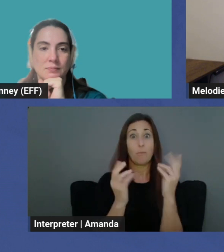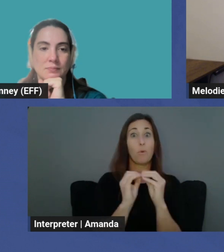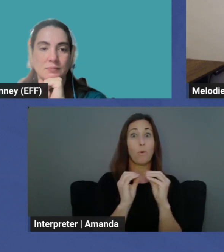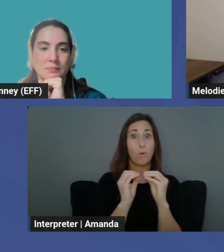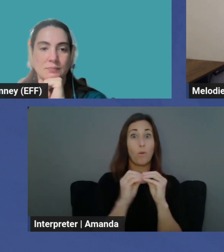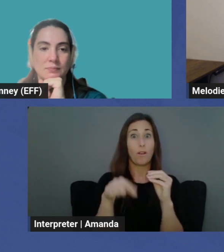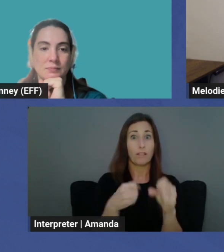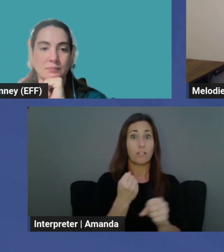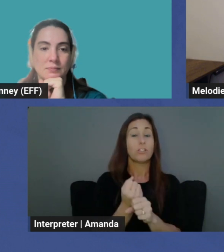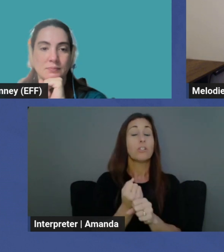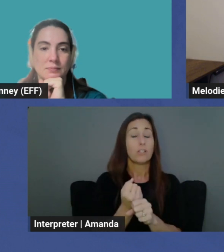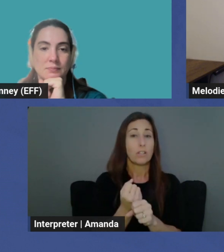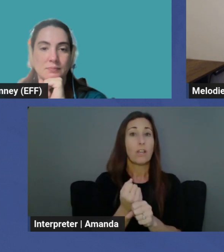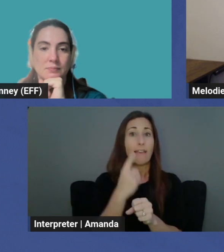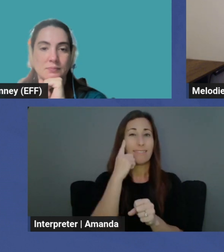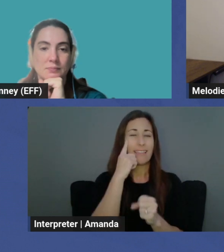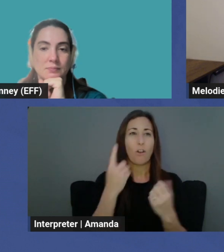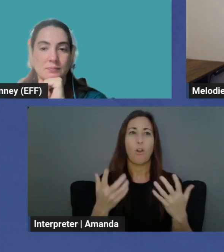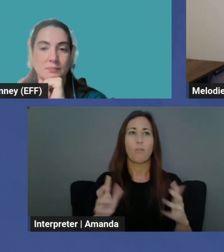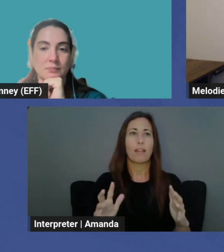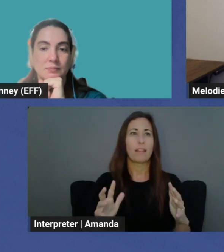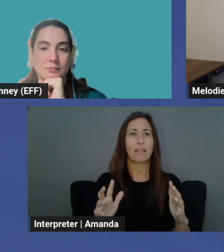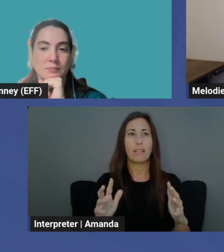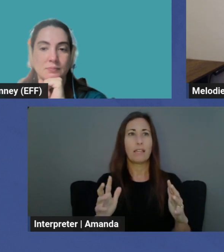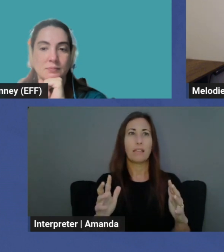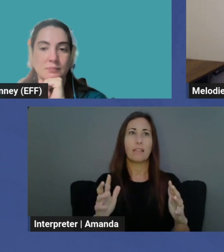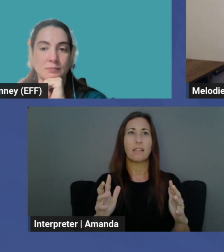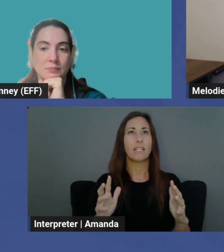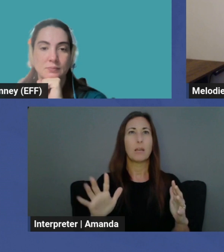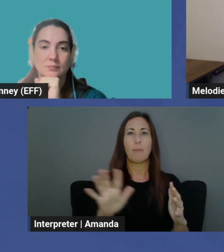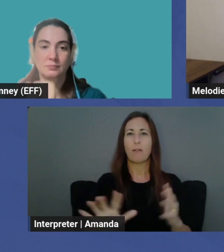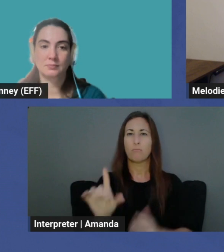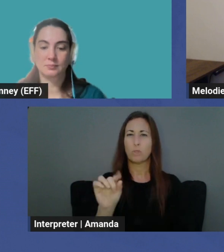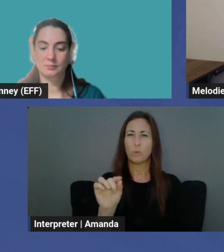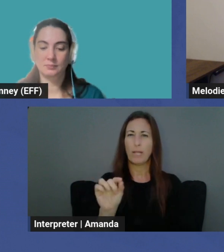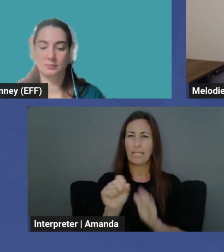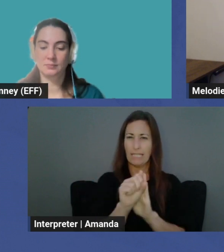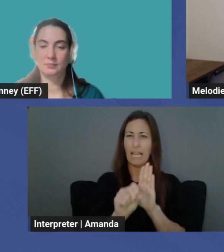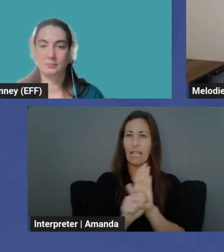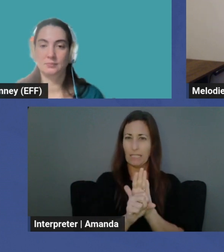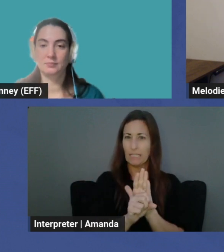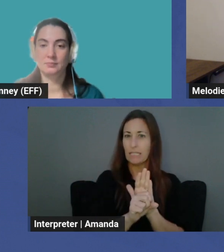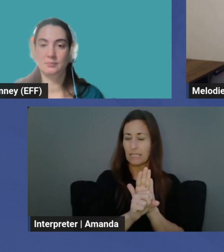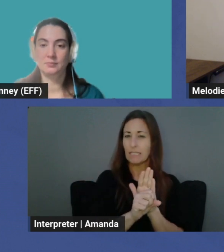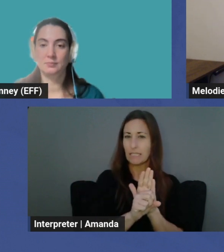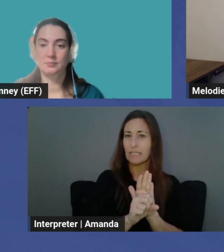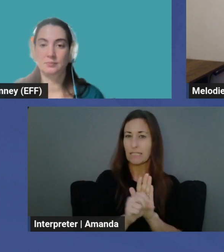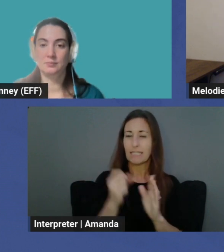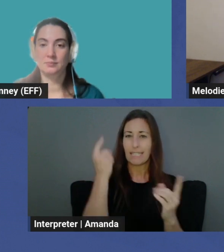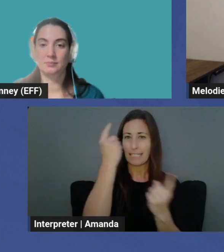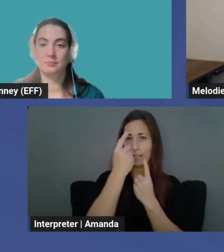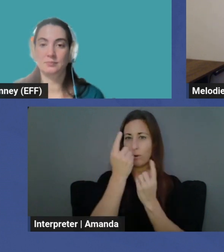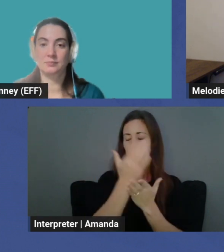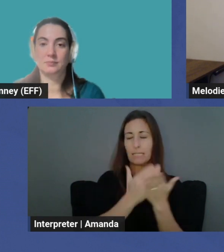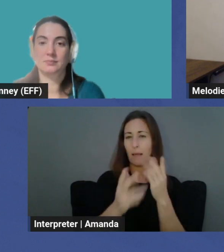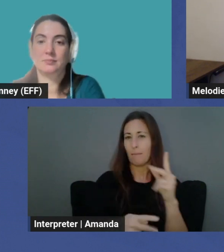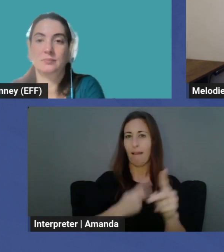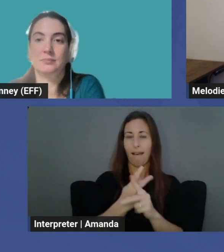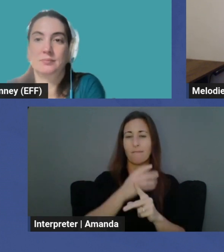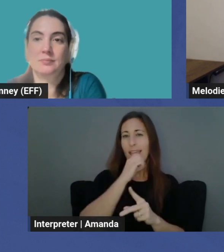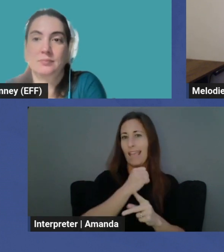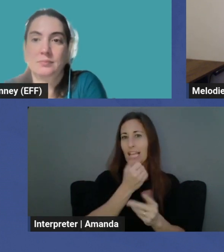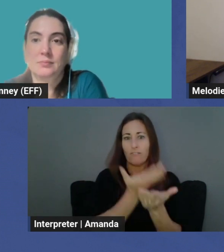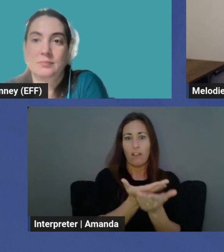this year. I think there's already, last I heard, about 20 states considering some sort of age verification